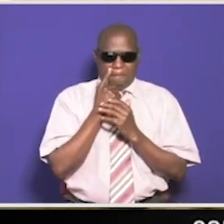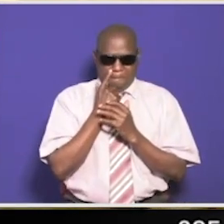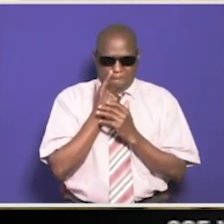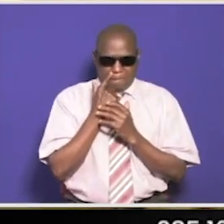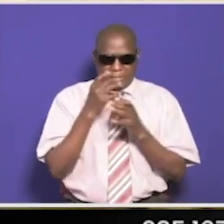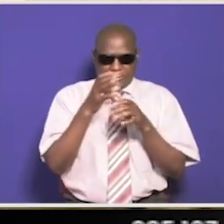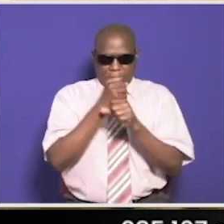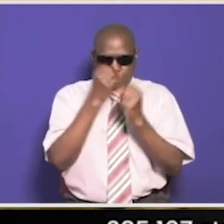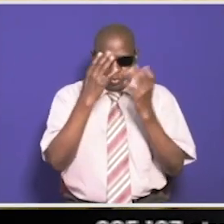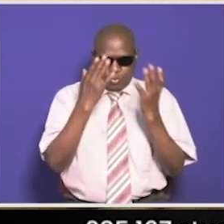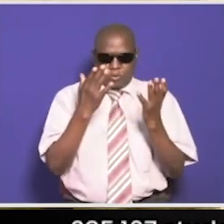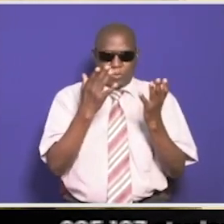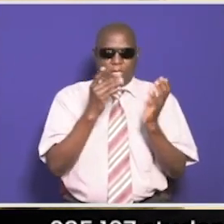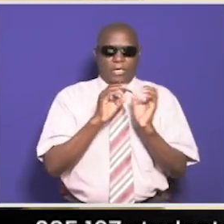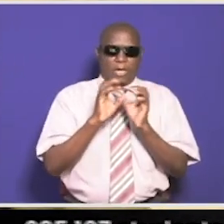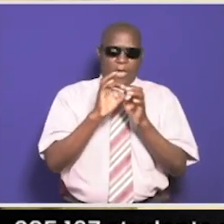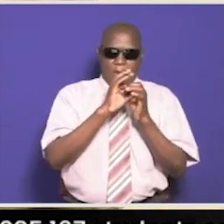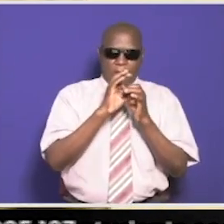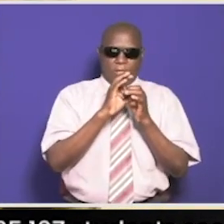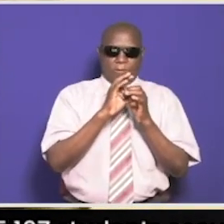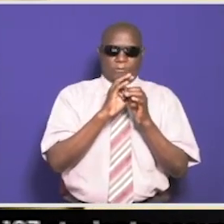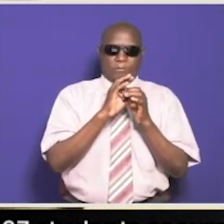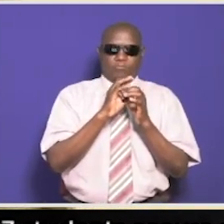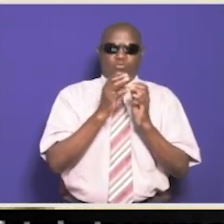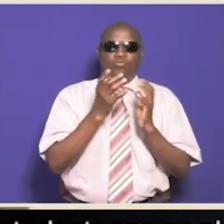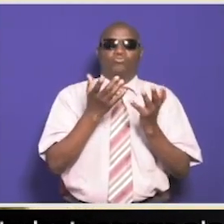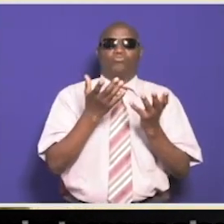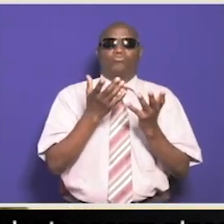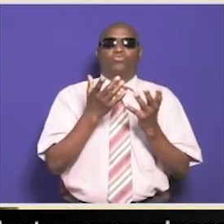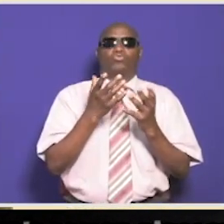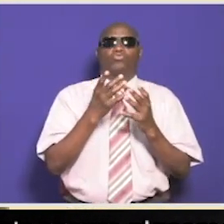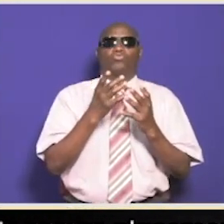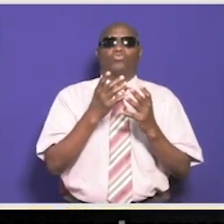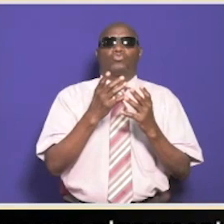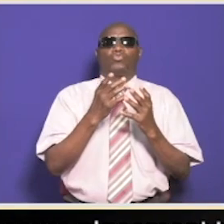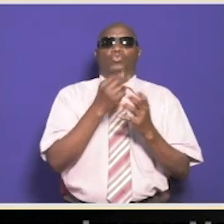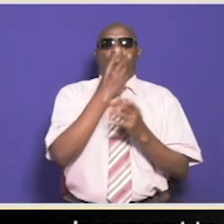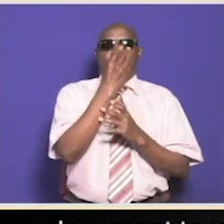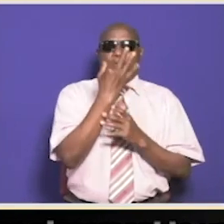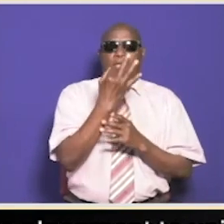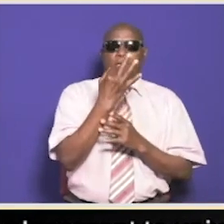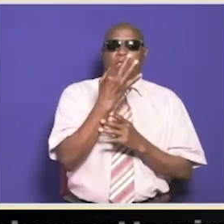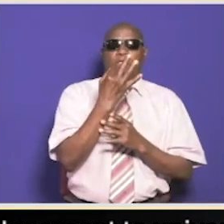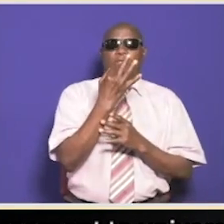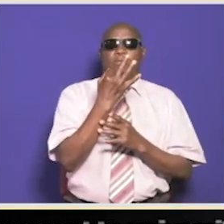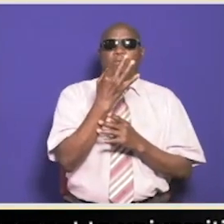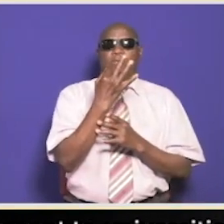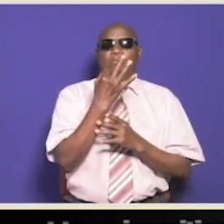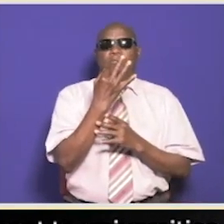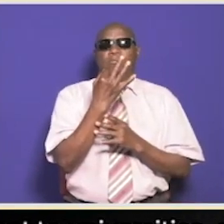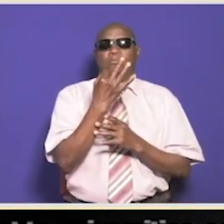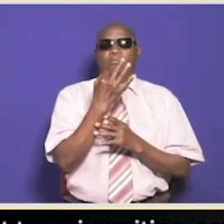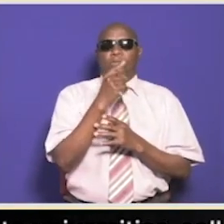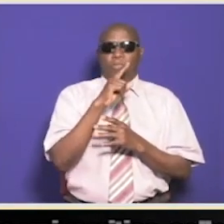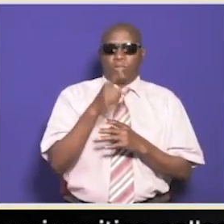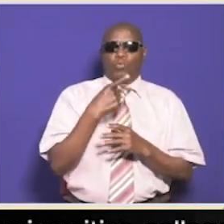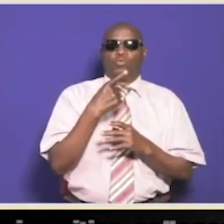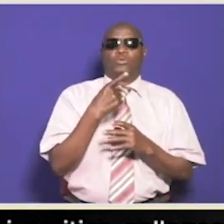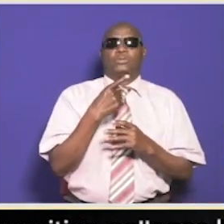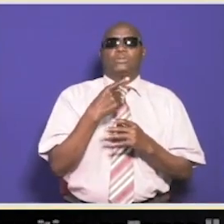gentlemen, to secure a donation of 23,000 digital devices for deployment for purposes